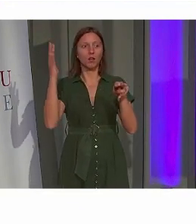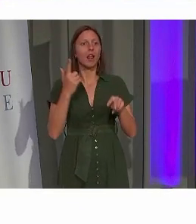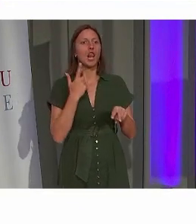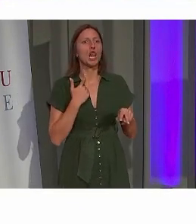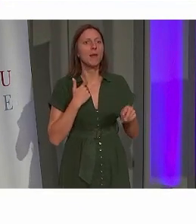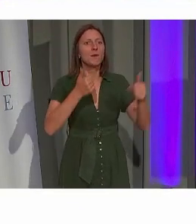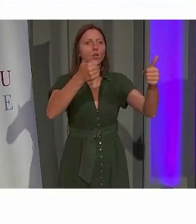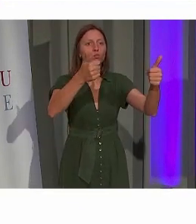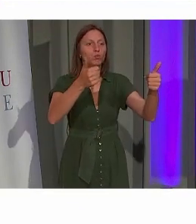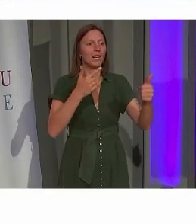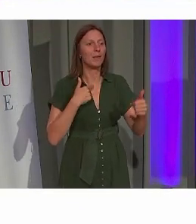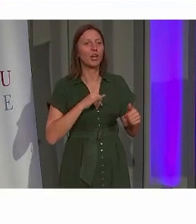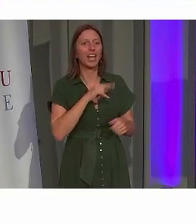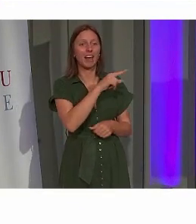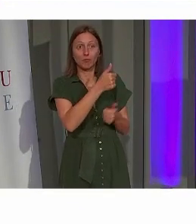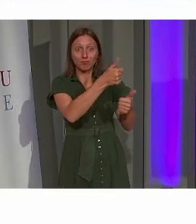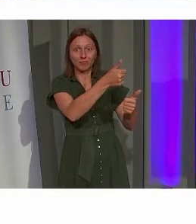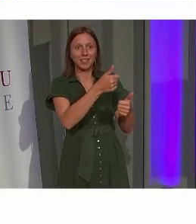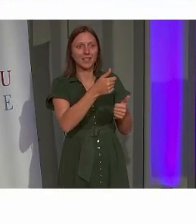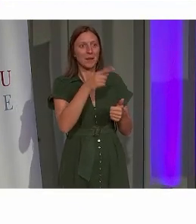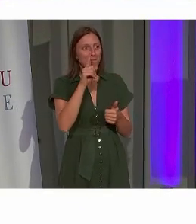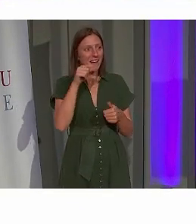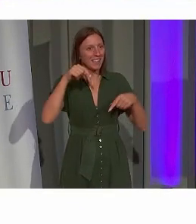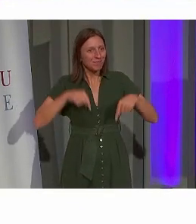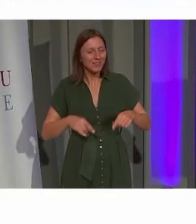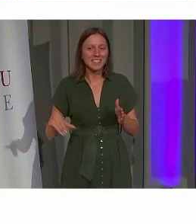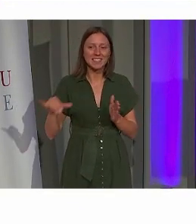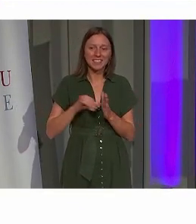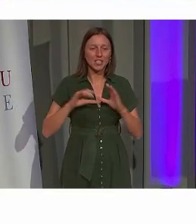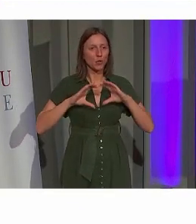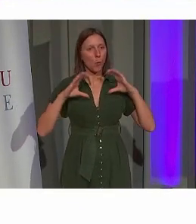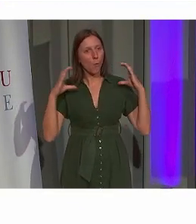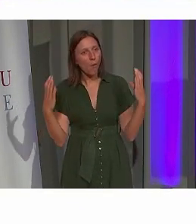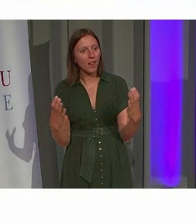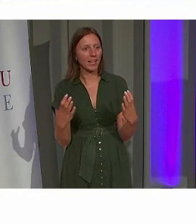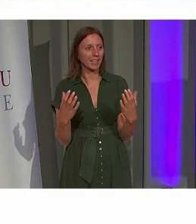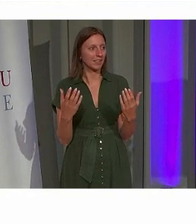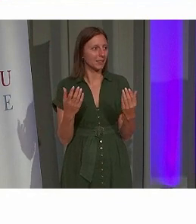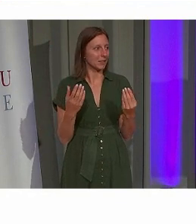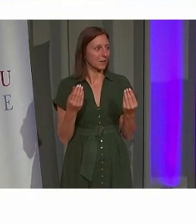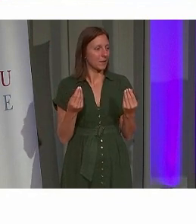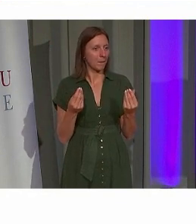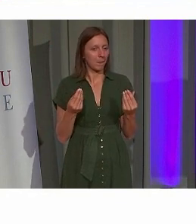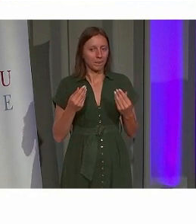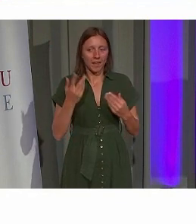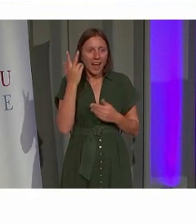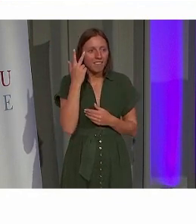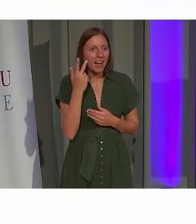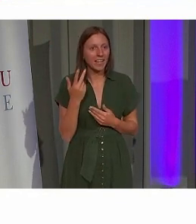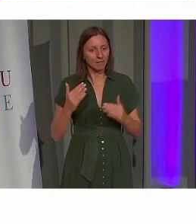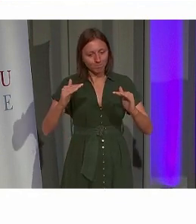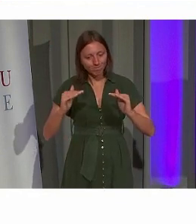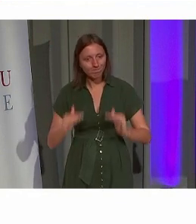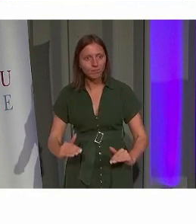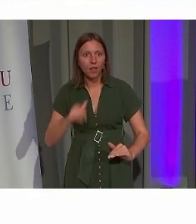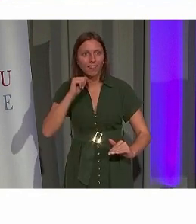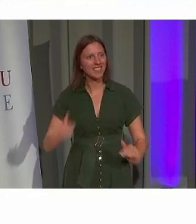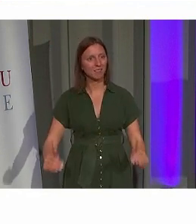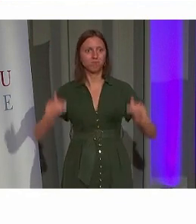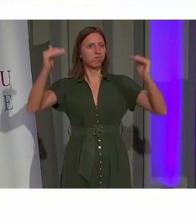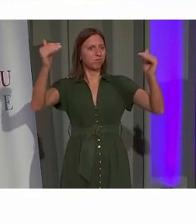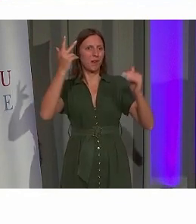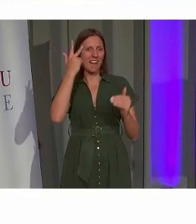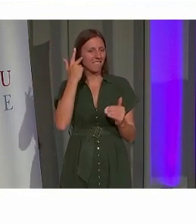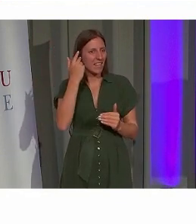is great to do in Limburg, but the morphology of the city of